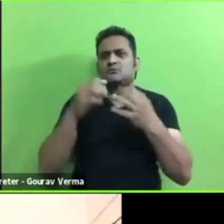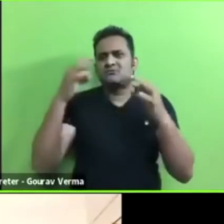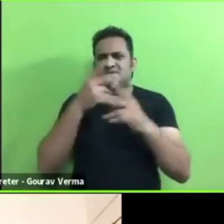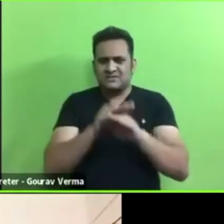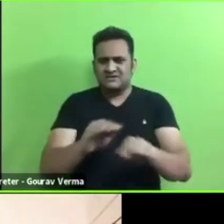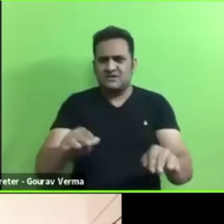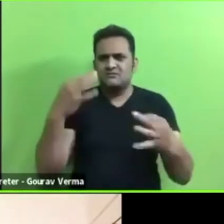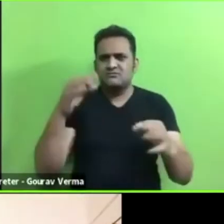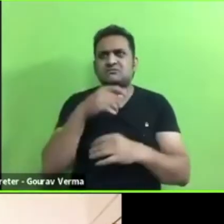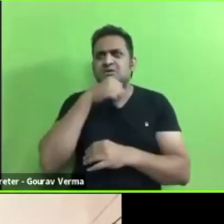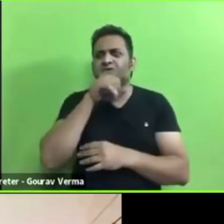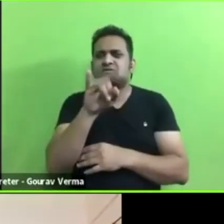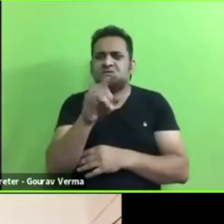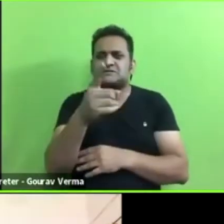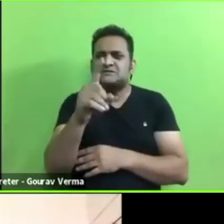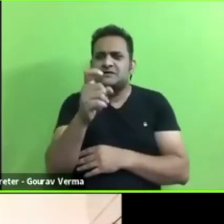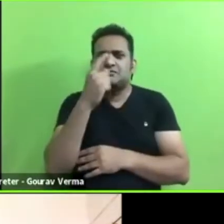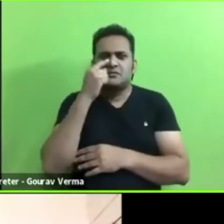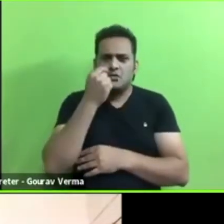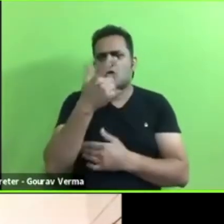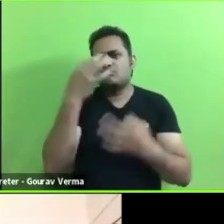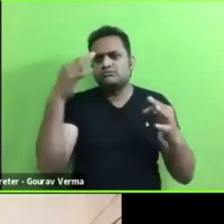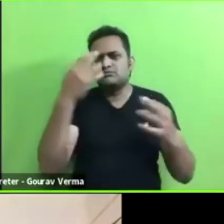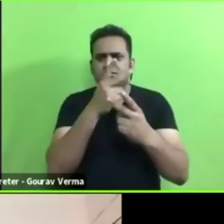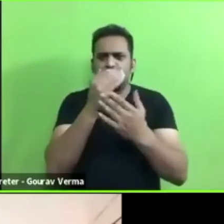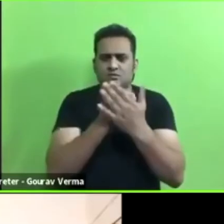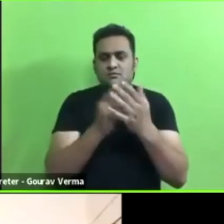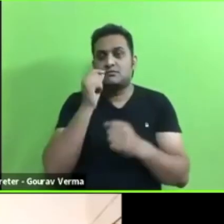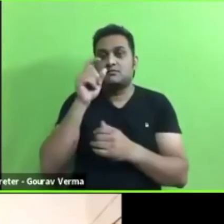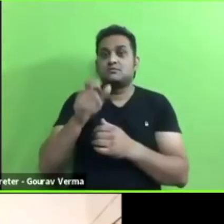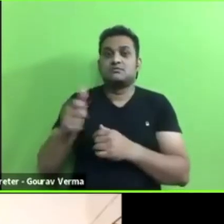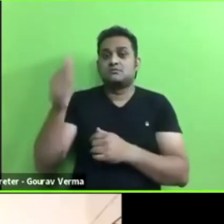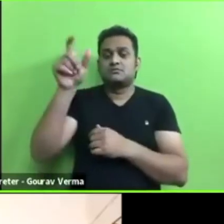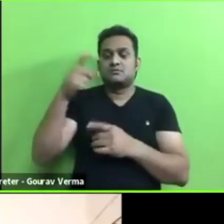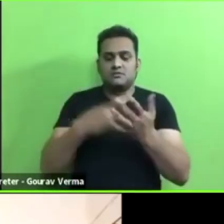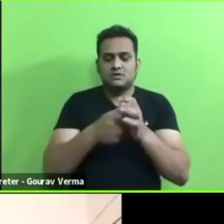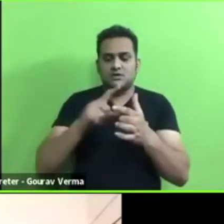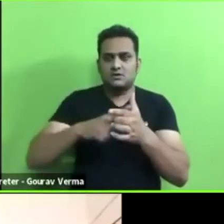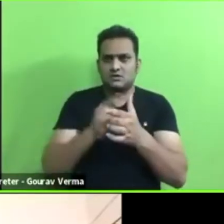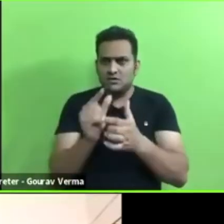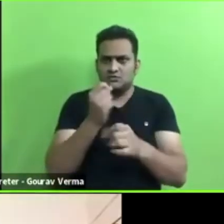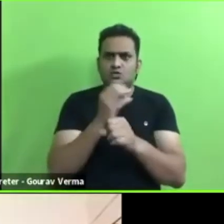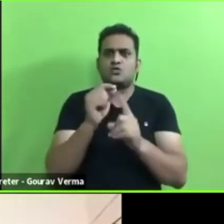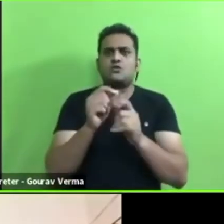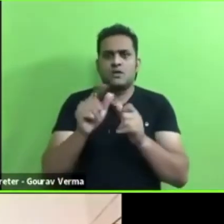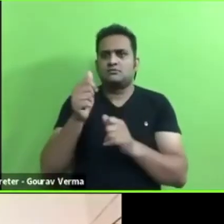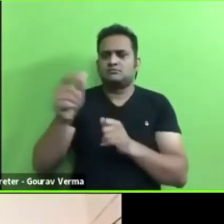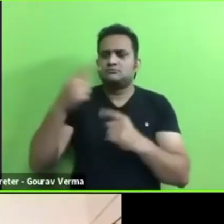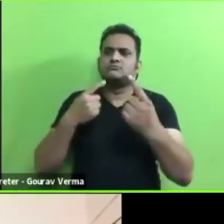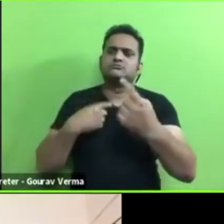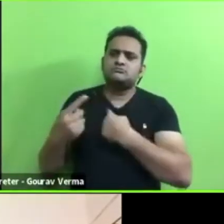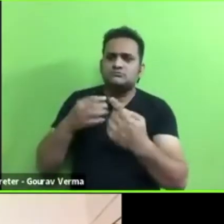they're like 16-year-olds, 17-year-olds, boys and girls. And Rajagopal, who's the senior most artist there. And we are sitting there and we'll be having